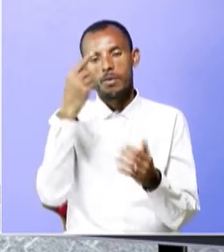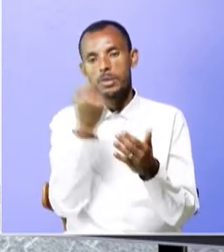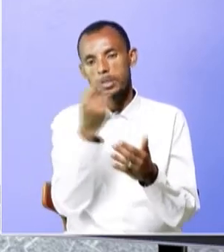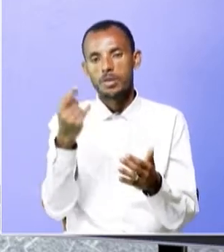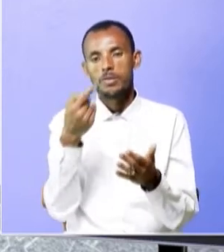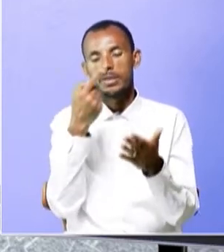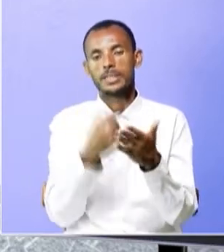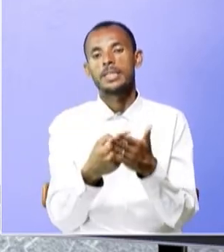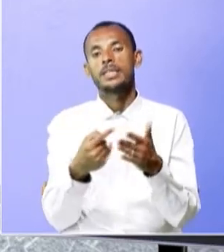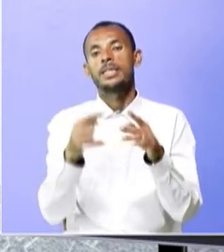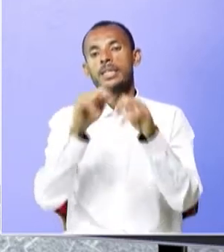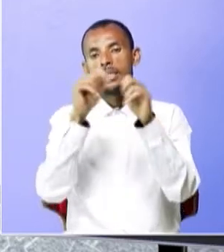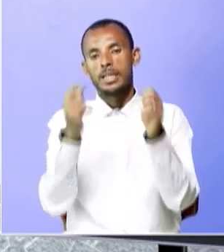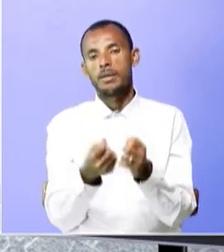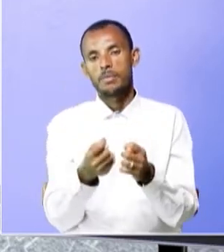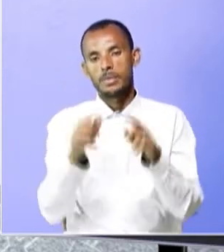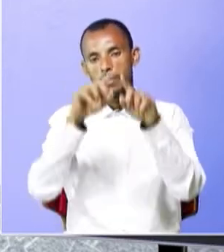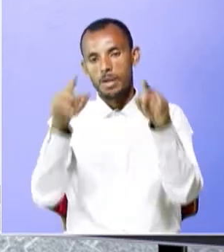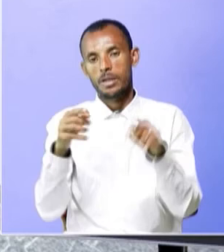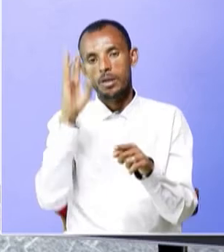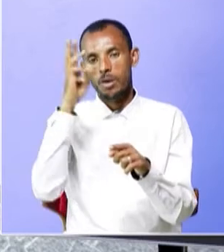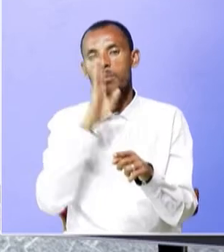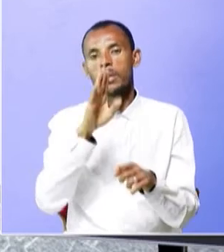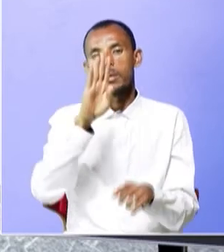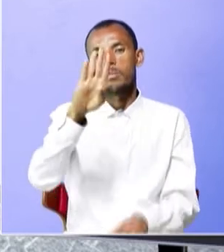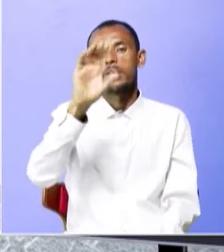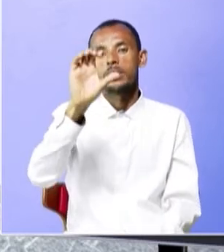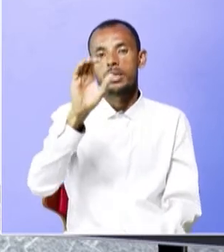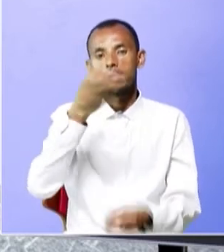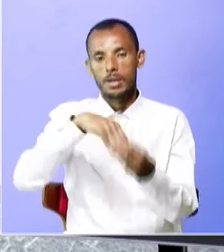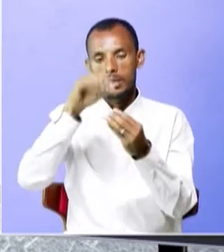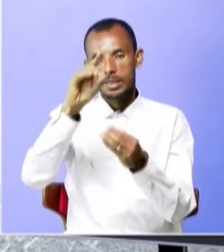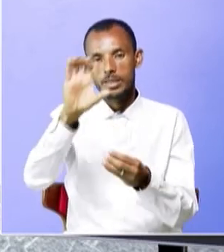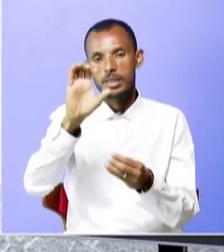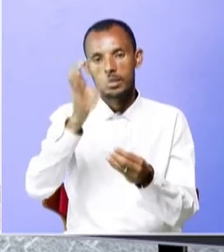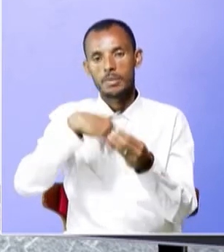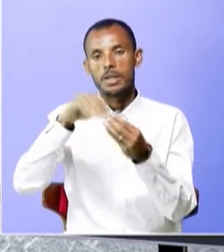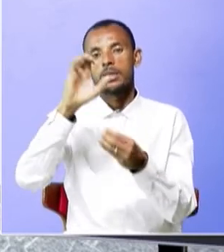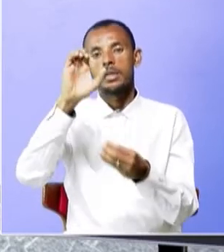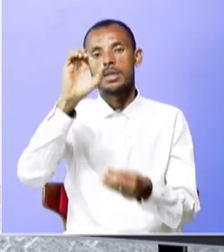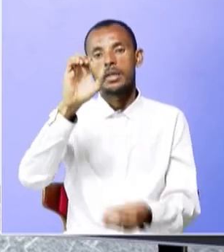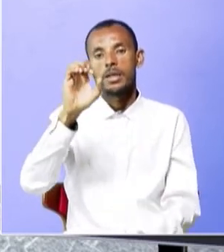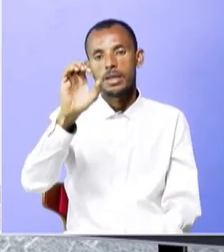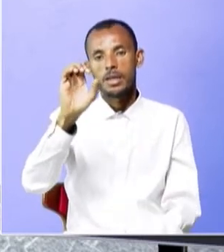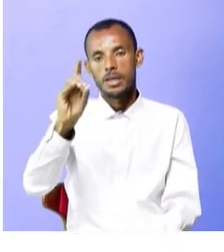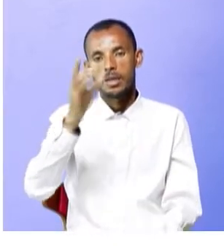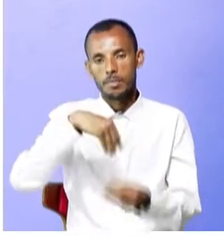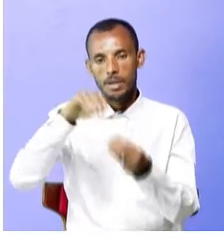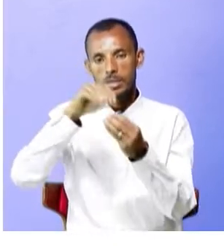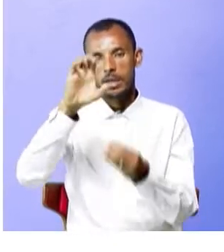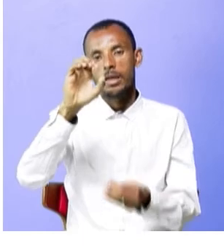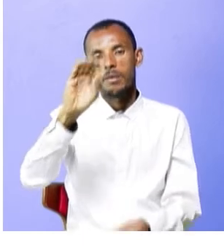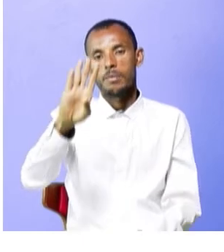the remaining thing in the bracket will be BC plus DC plus EB plus ED plus